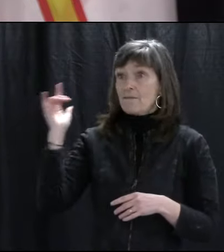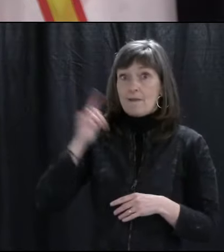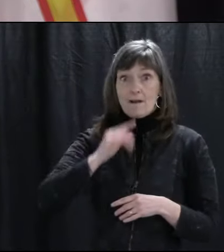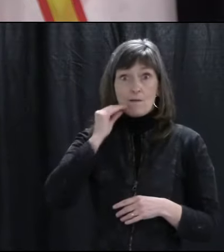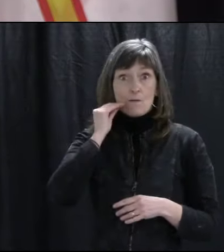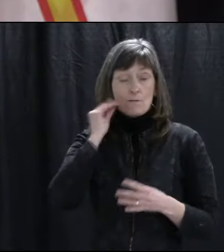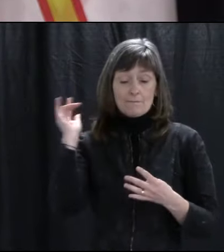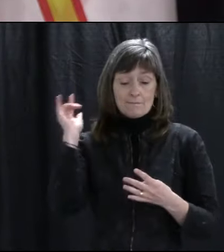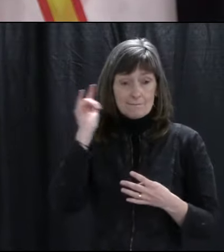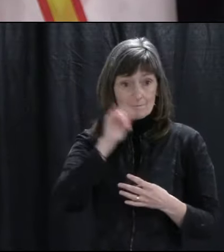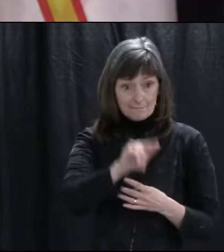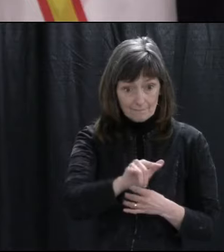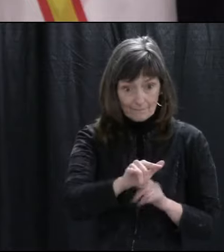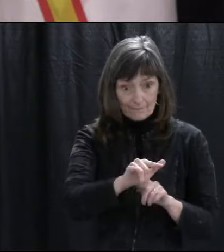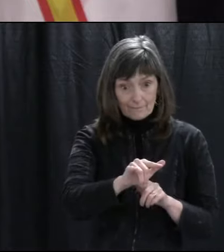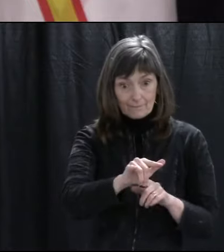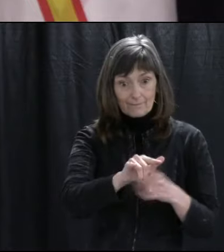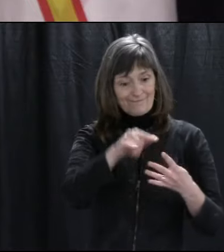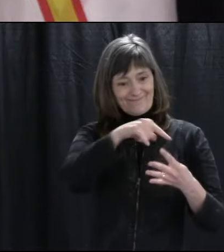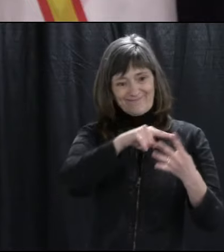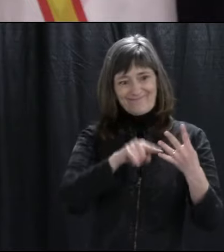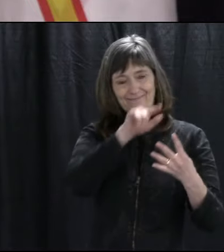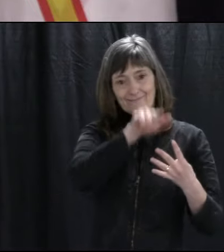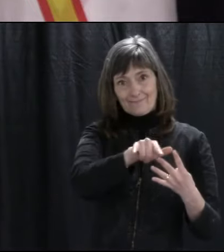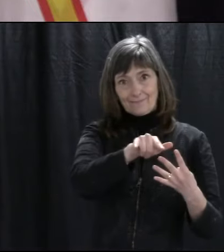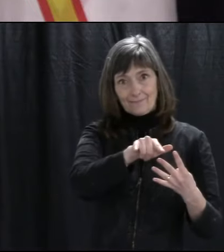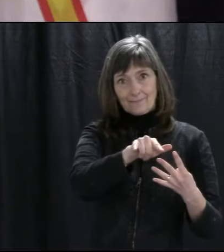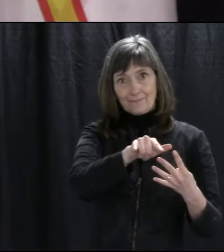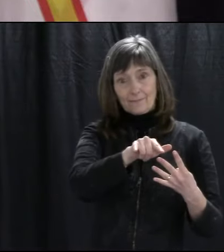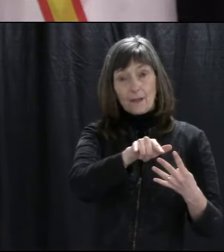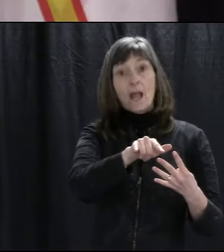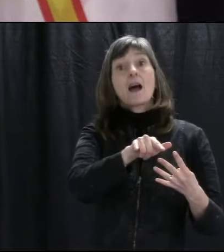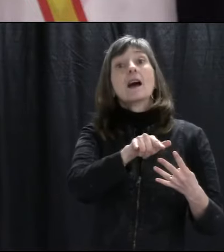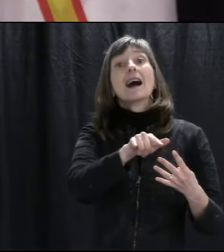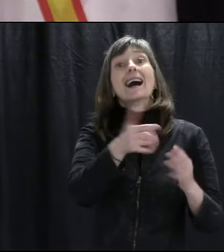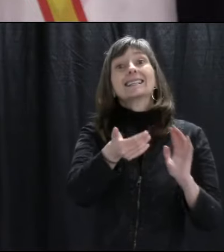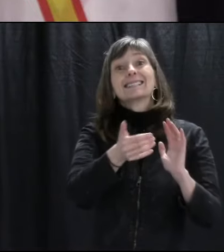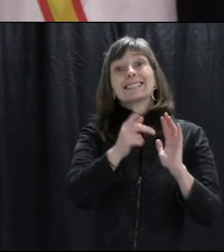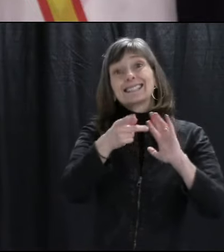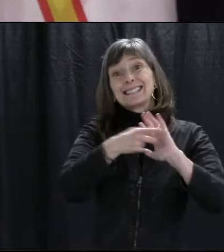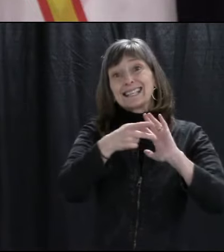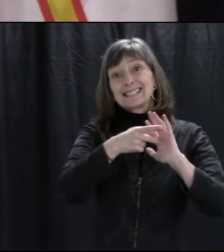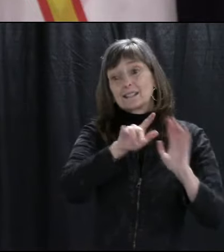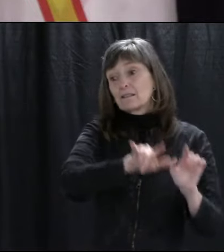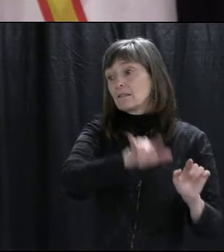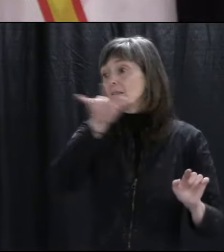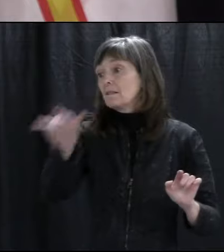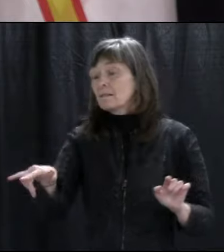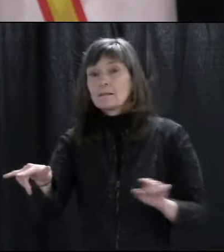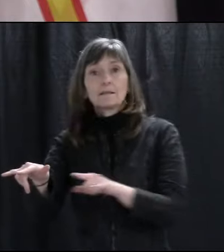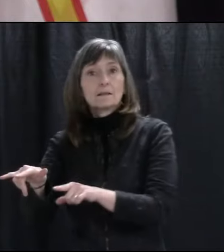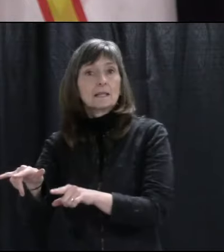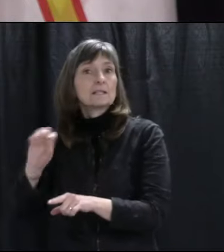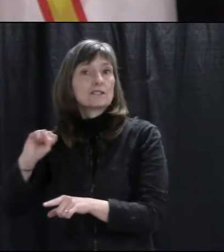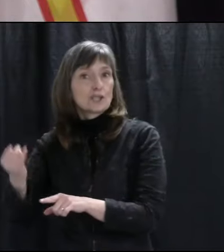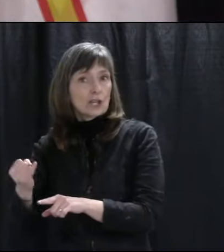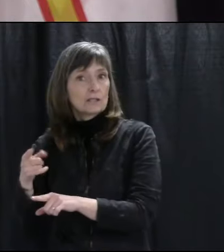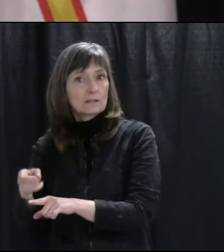continue to destination, your final destination, like Newfoundland and Labrador as an example. If